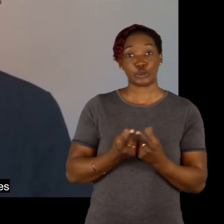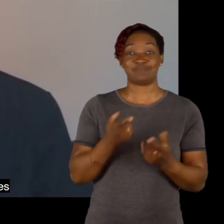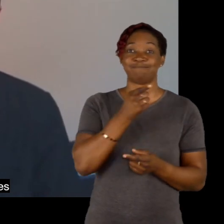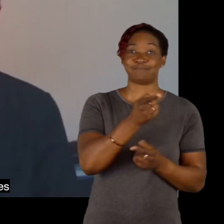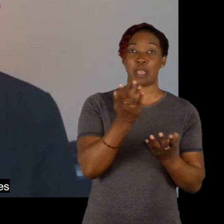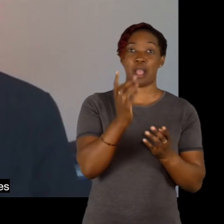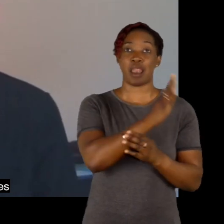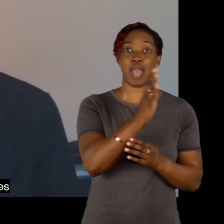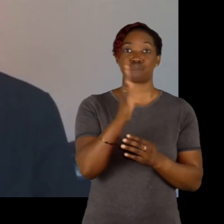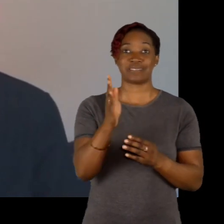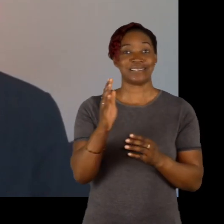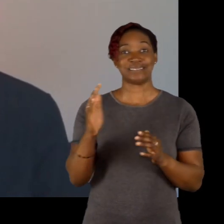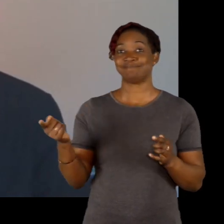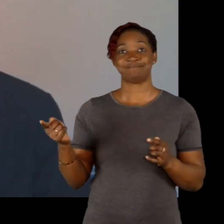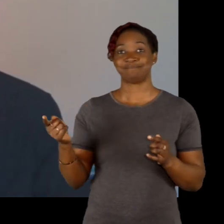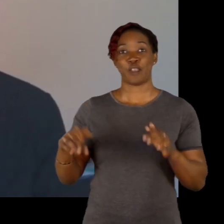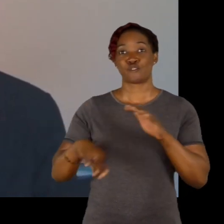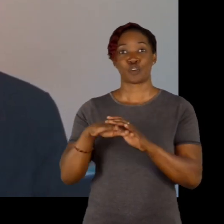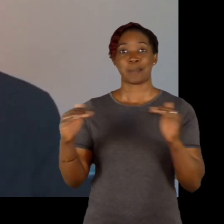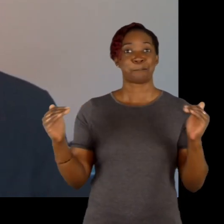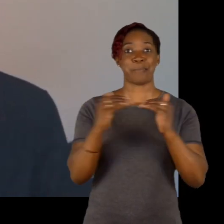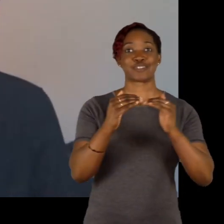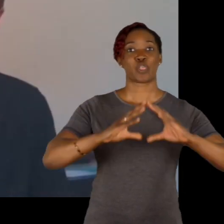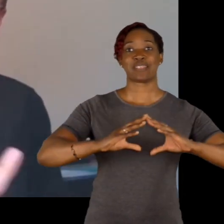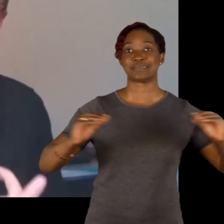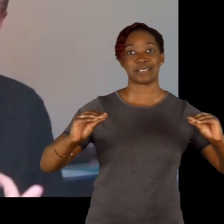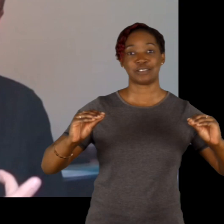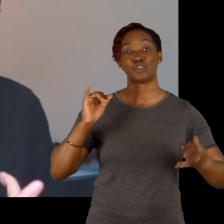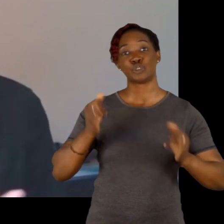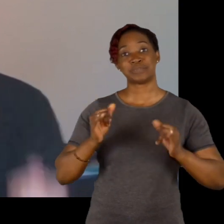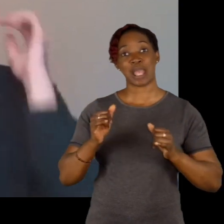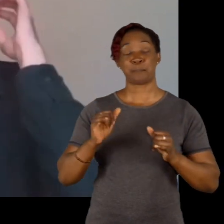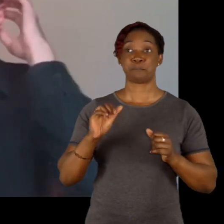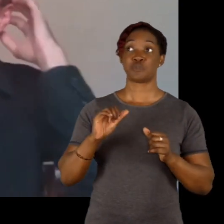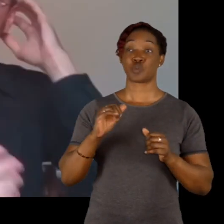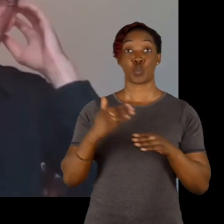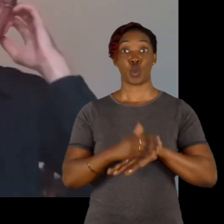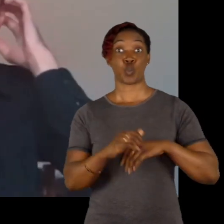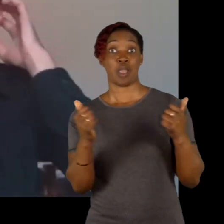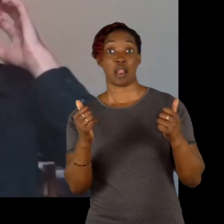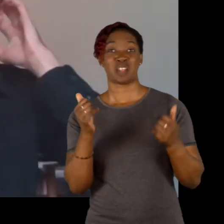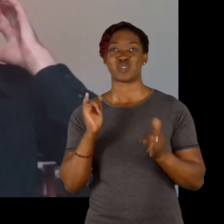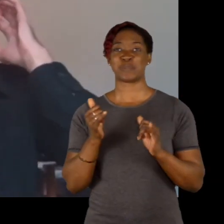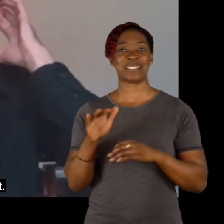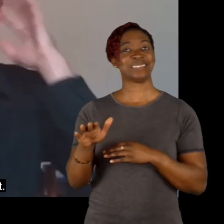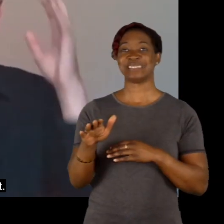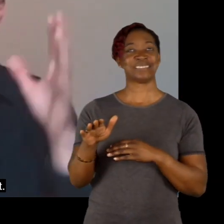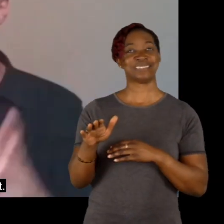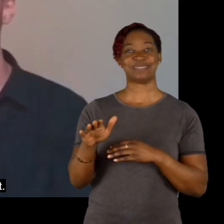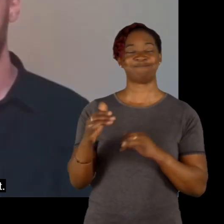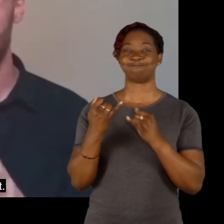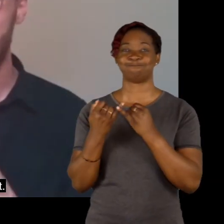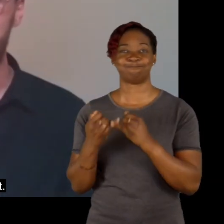So similar issues to the library music in that it's not going to be totally tailored to the scene, and at points it might work well, and others